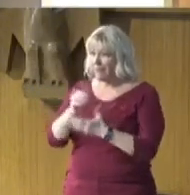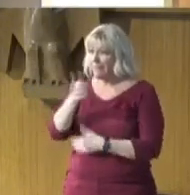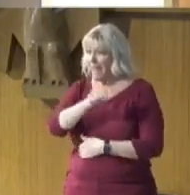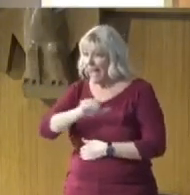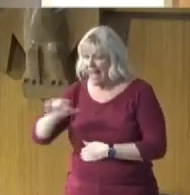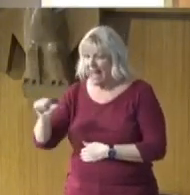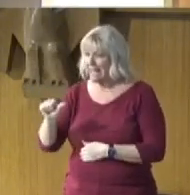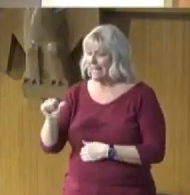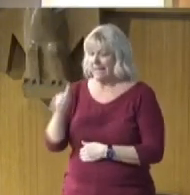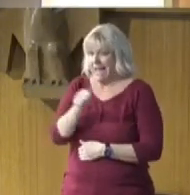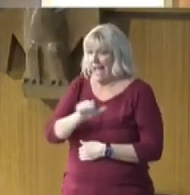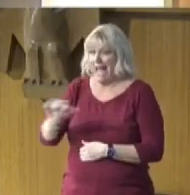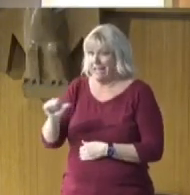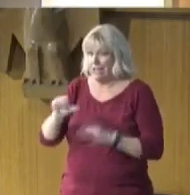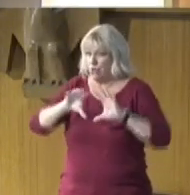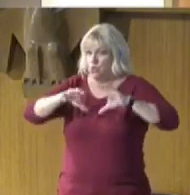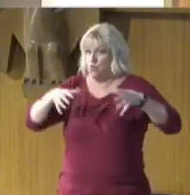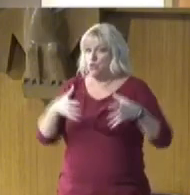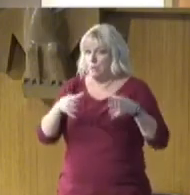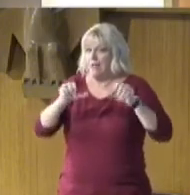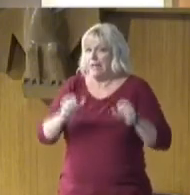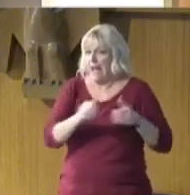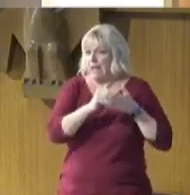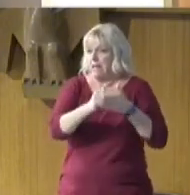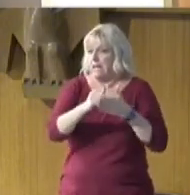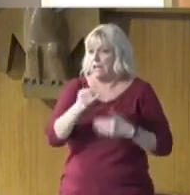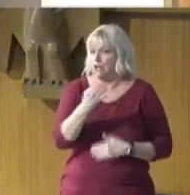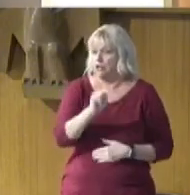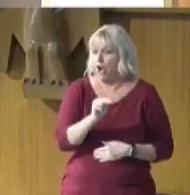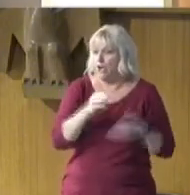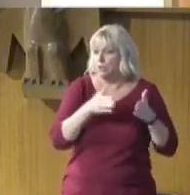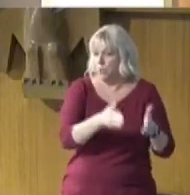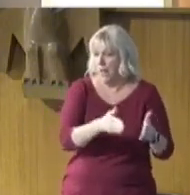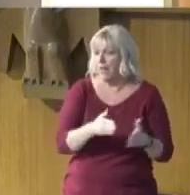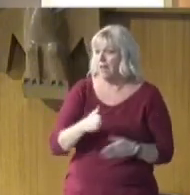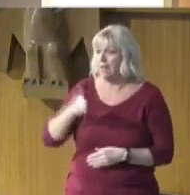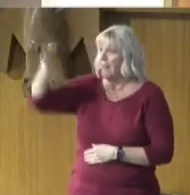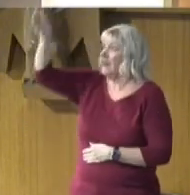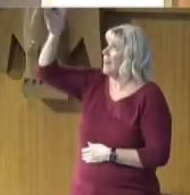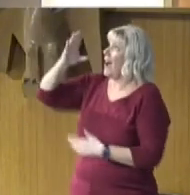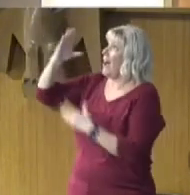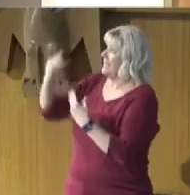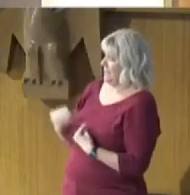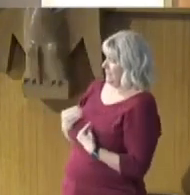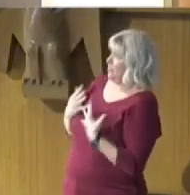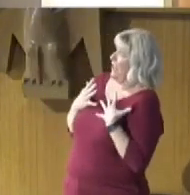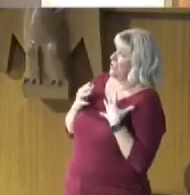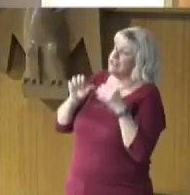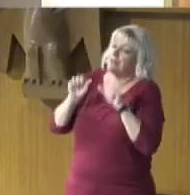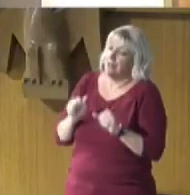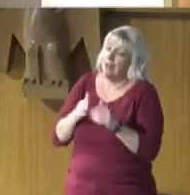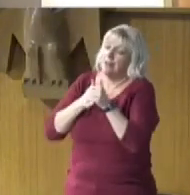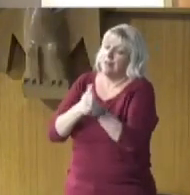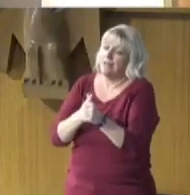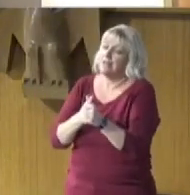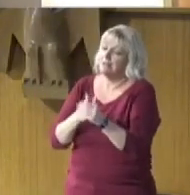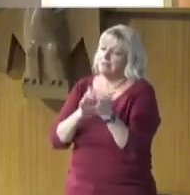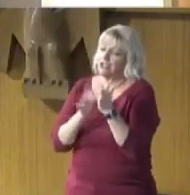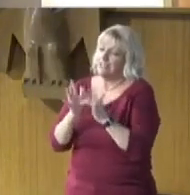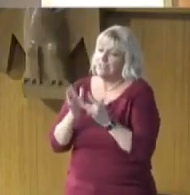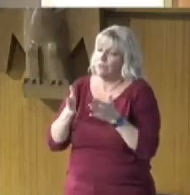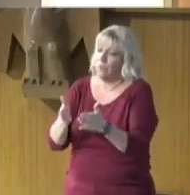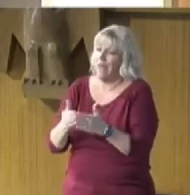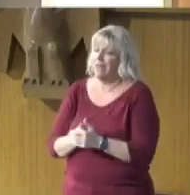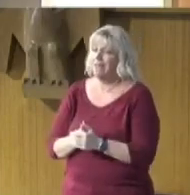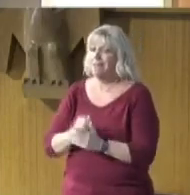you in the ways of John, but only the inspiration of God can lead us in the ways of Jesus. And if my atheist